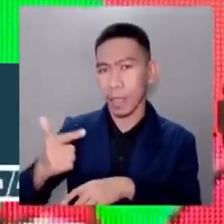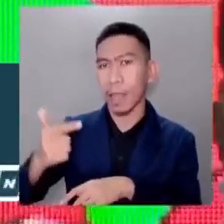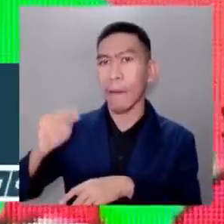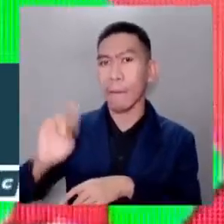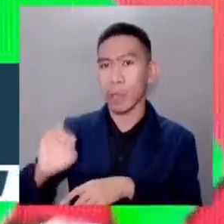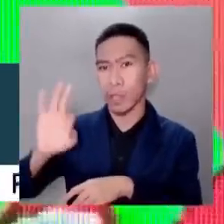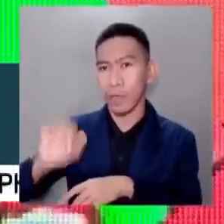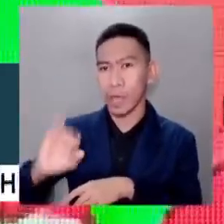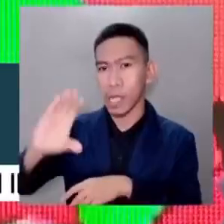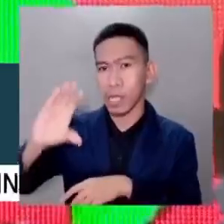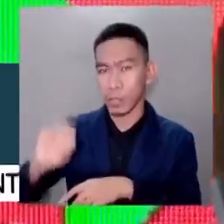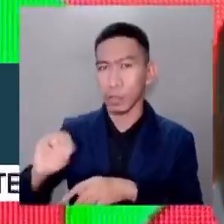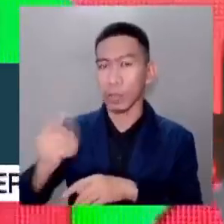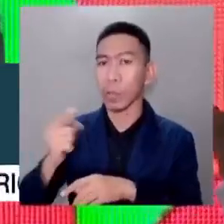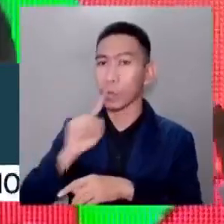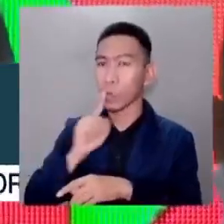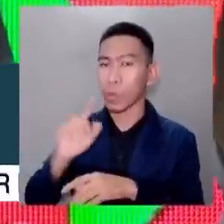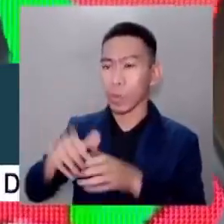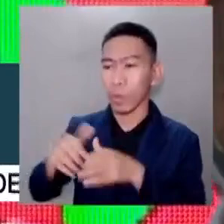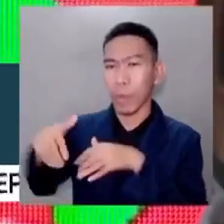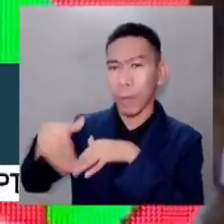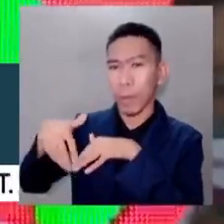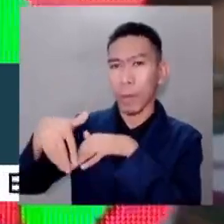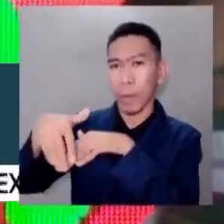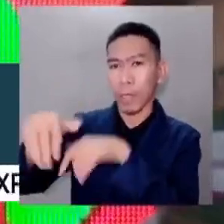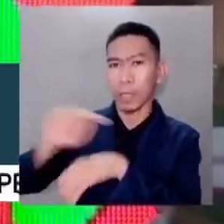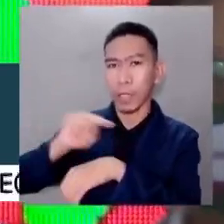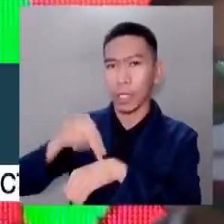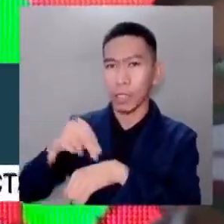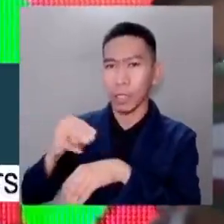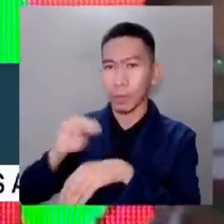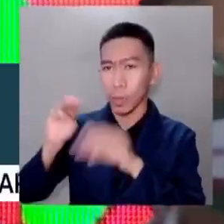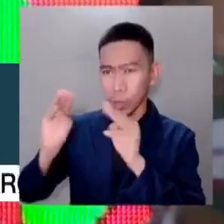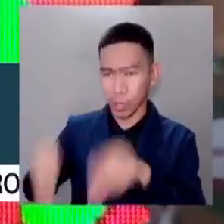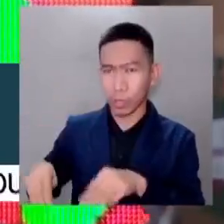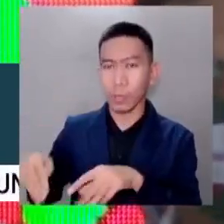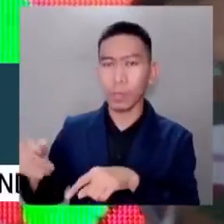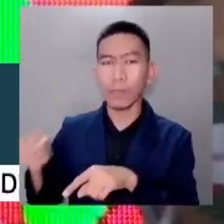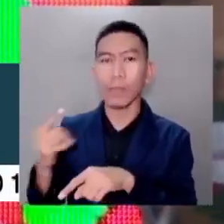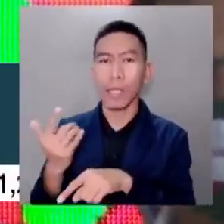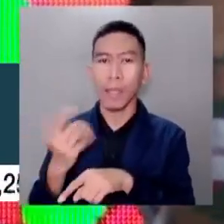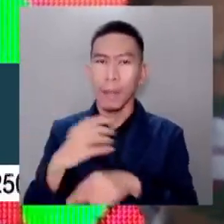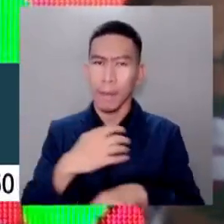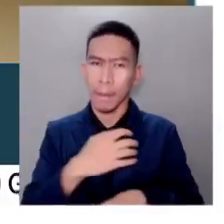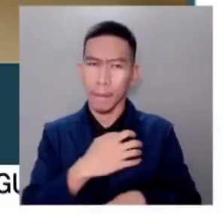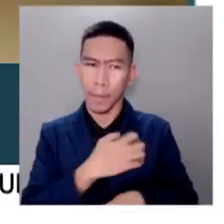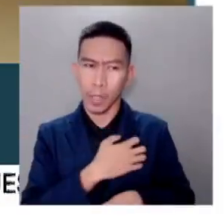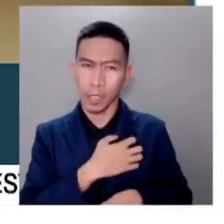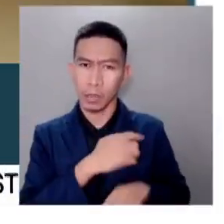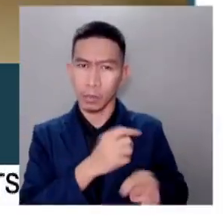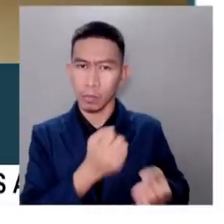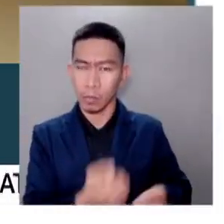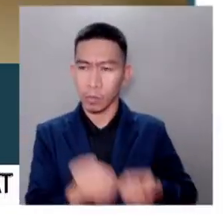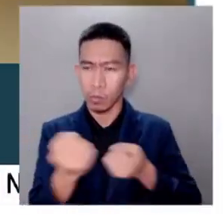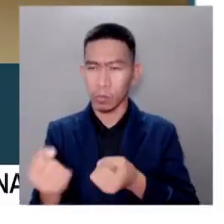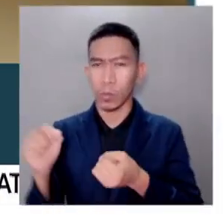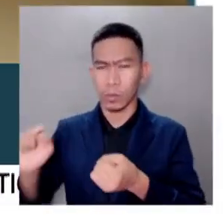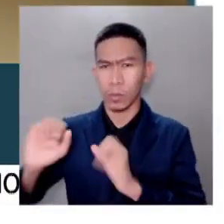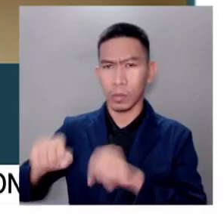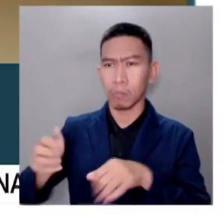the National Museum, the venue of Marcos's oath-taking. He also called the police's suggestion to bring the protest